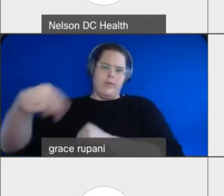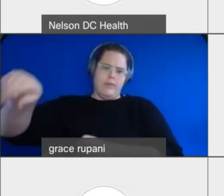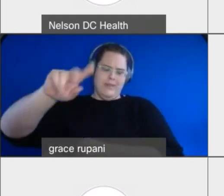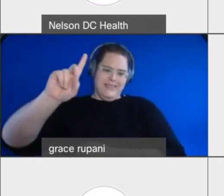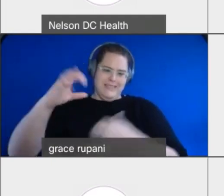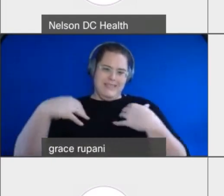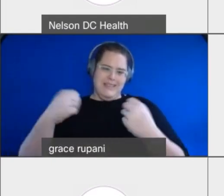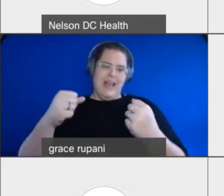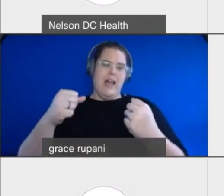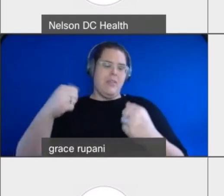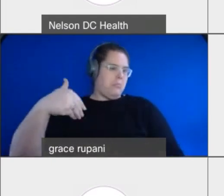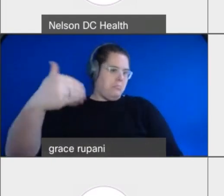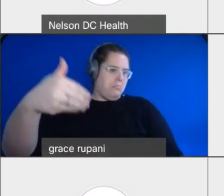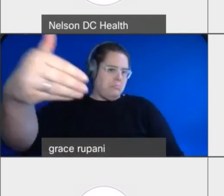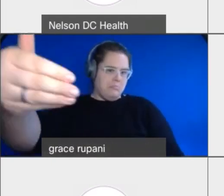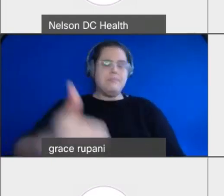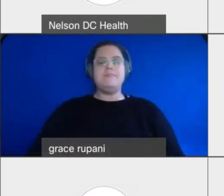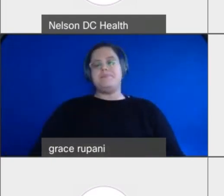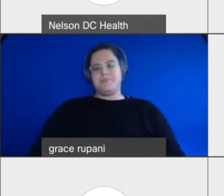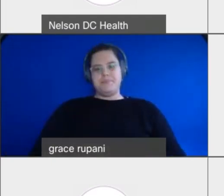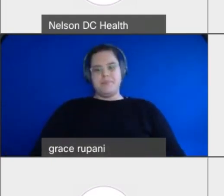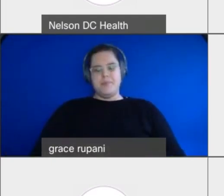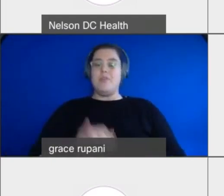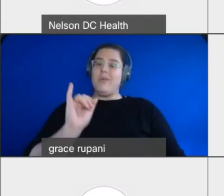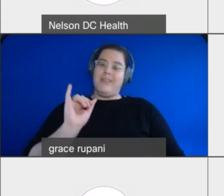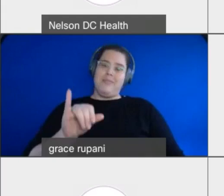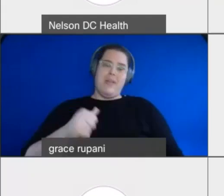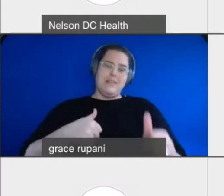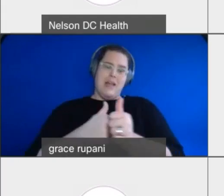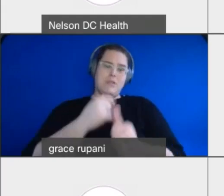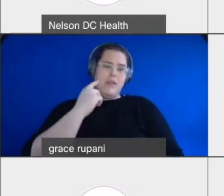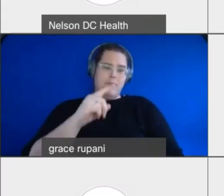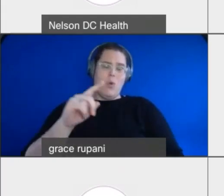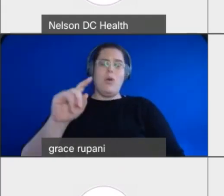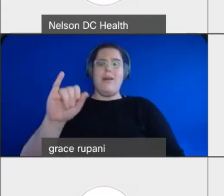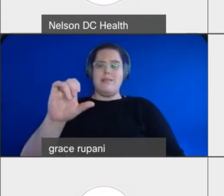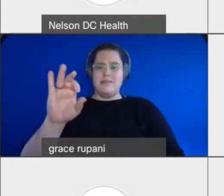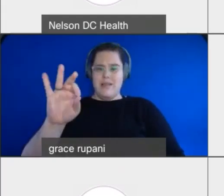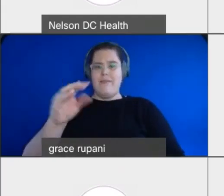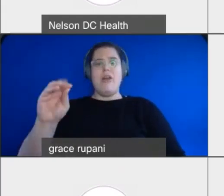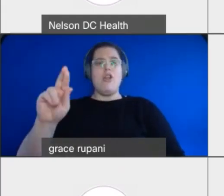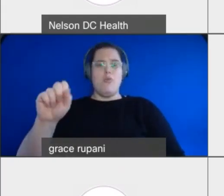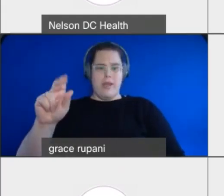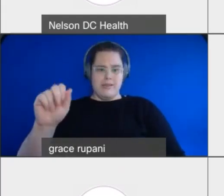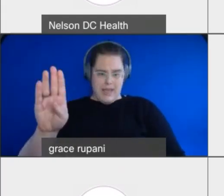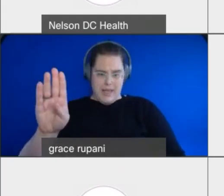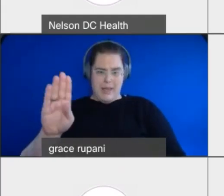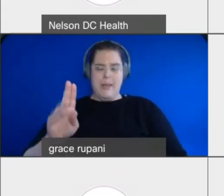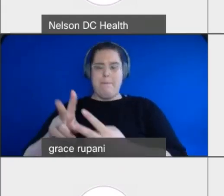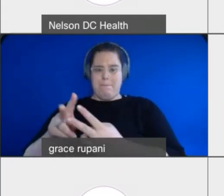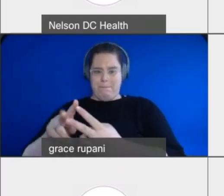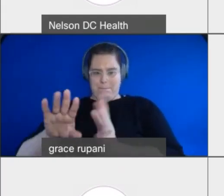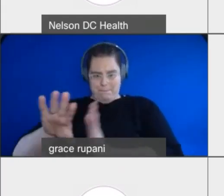that's where we stand in terms of people that live in intermediate care facilities and residential habilitation. The other thing people should be aware